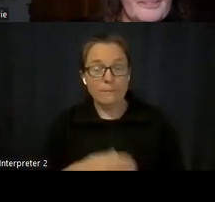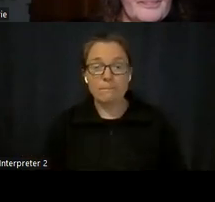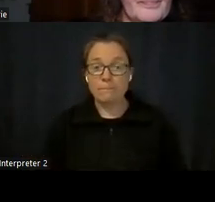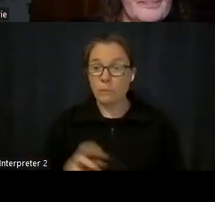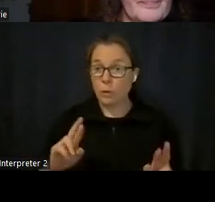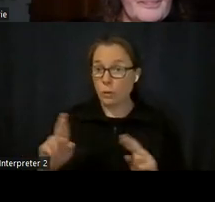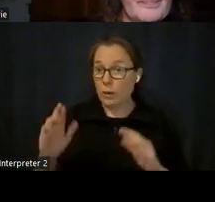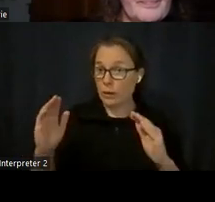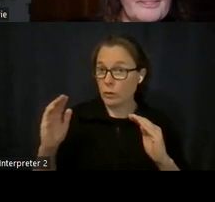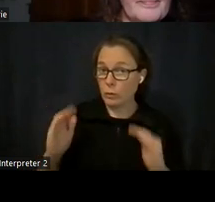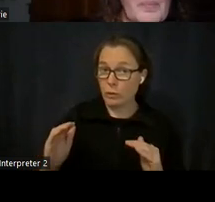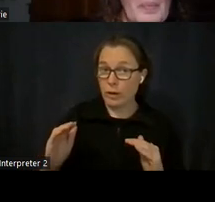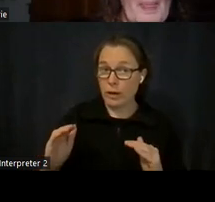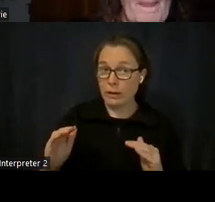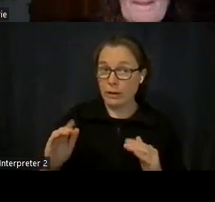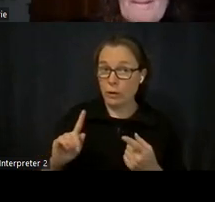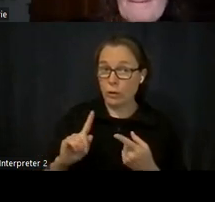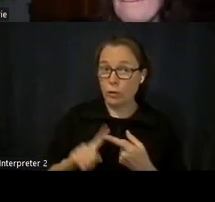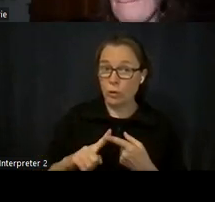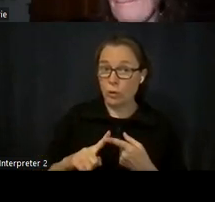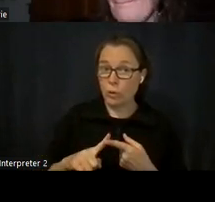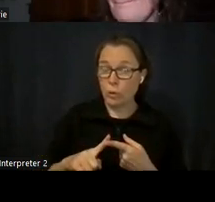move on to subject matter expert?